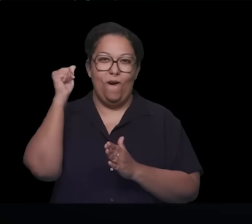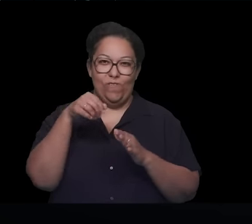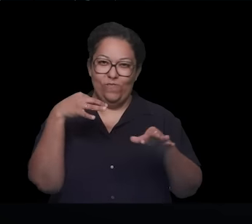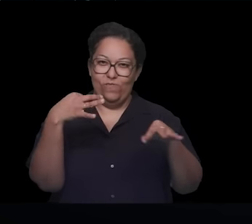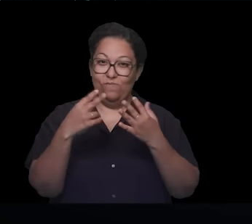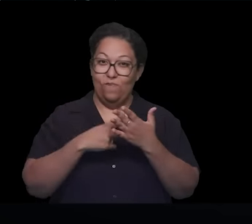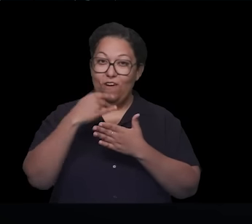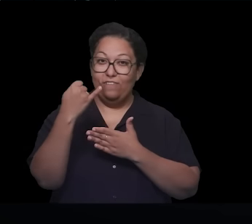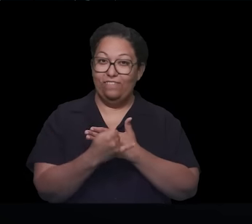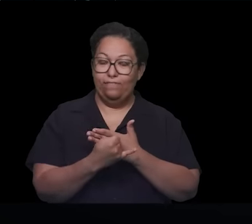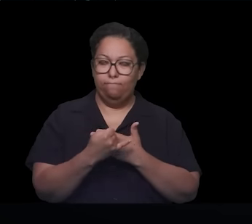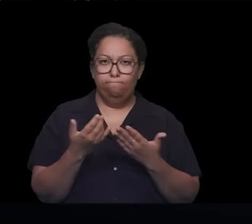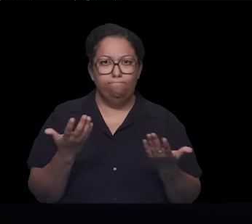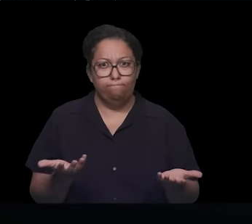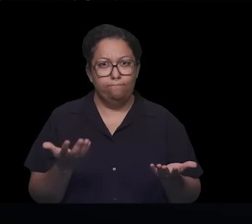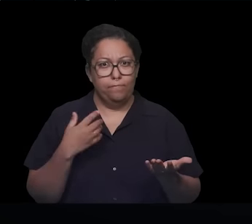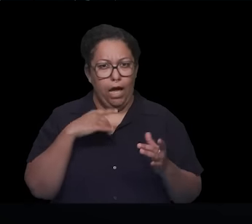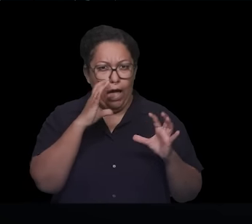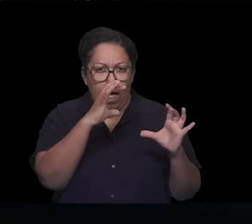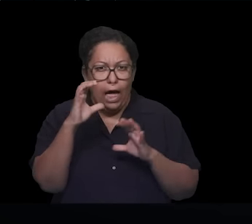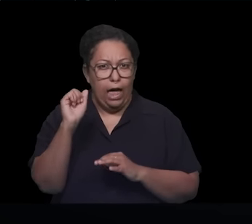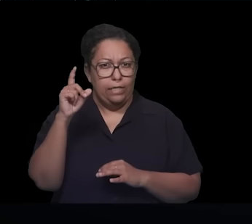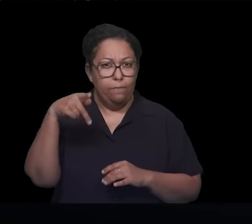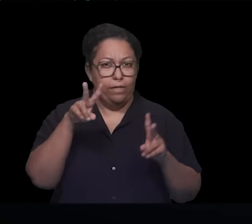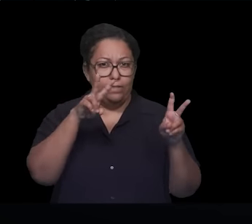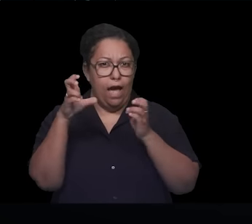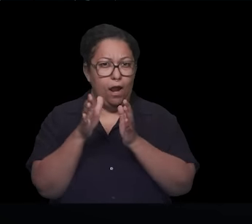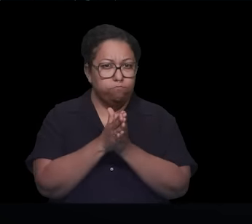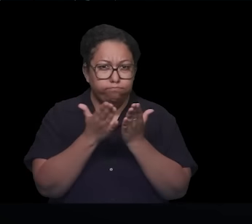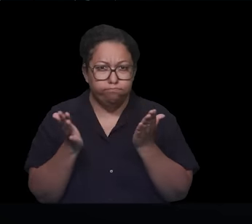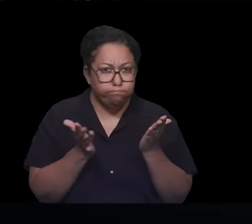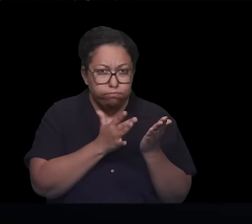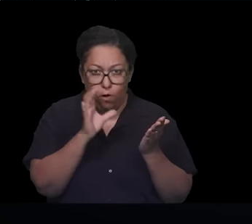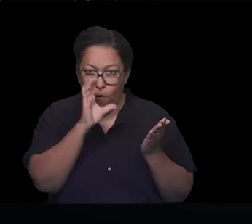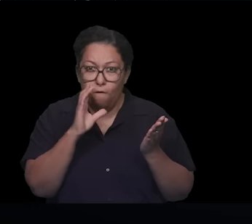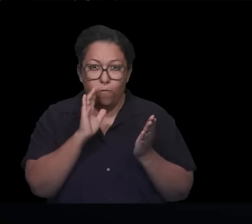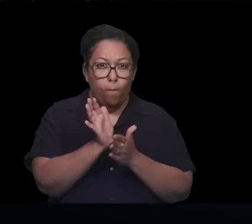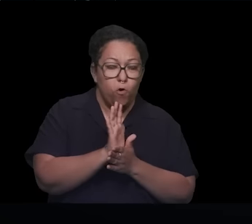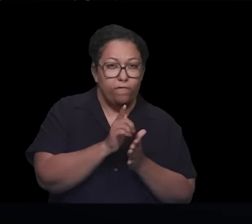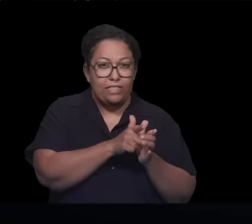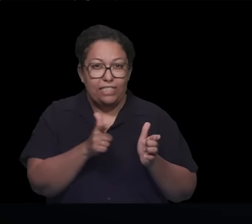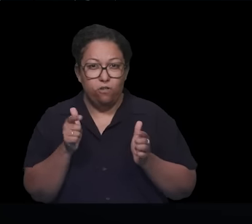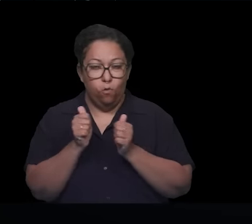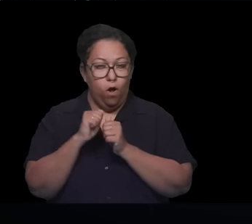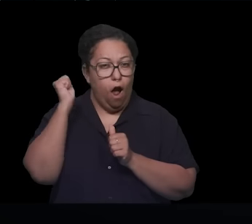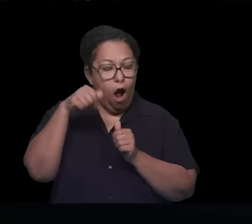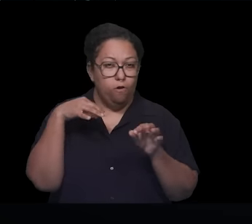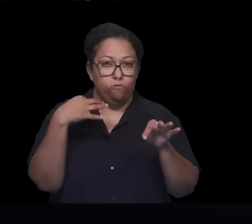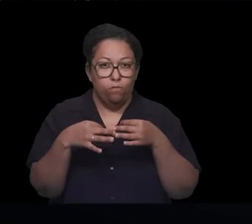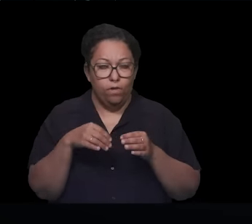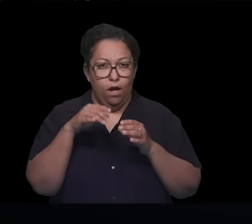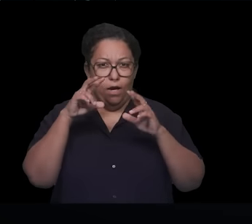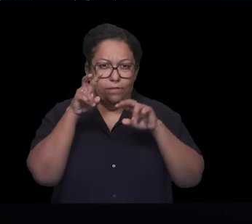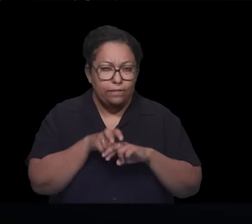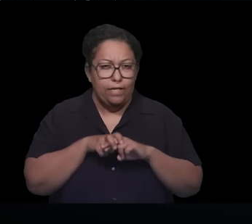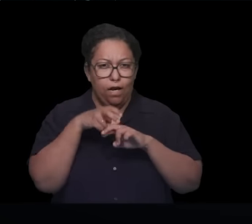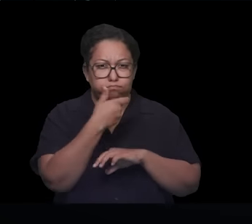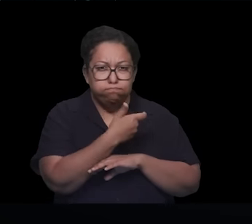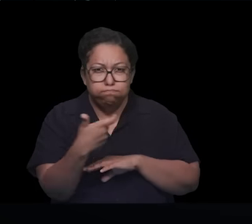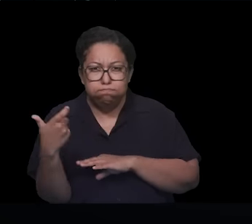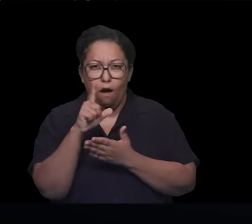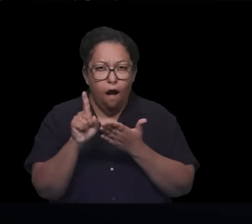Audio Description Project. I mean, I can search the ADP title catalog and look for movies and series with audio description, spend hours watching